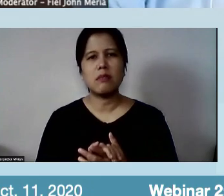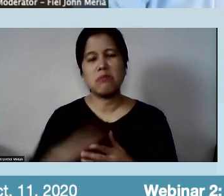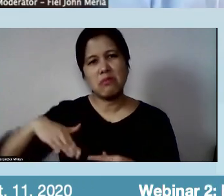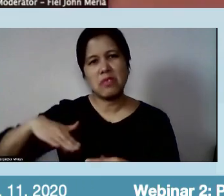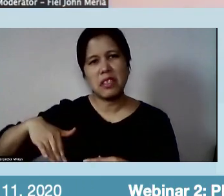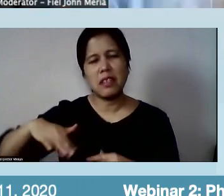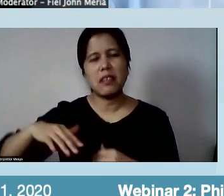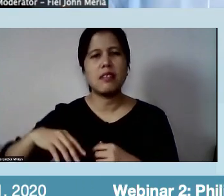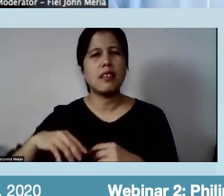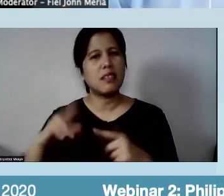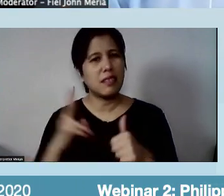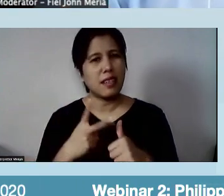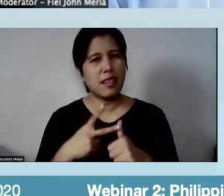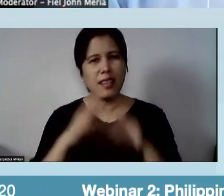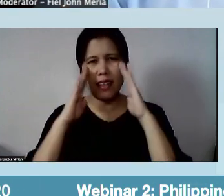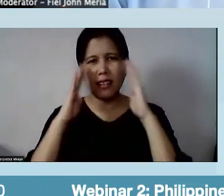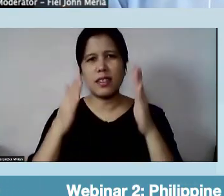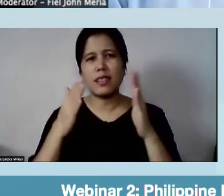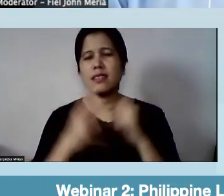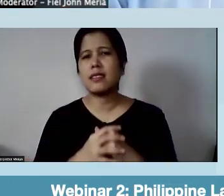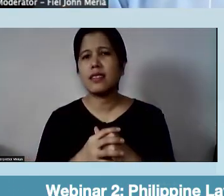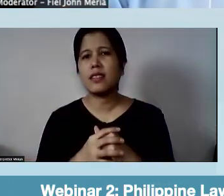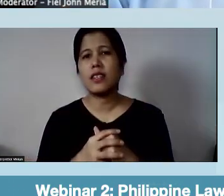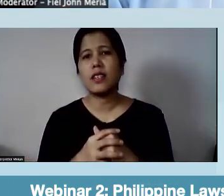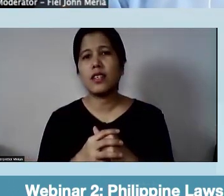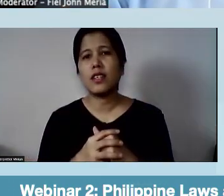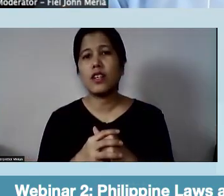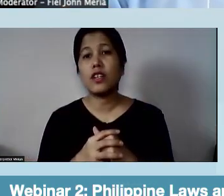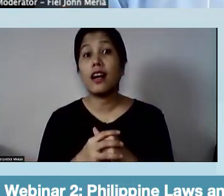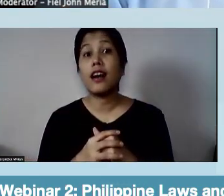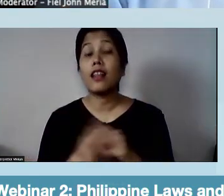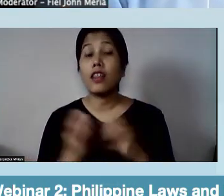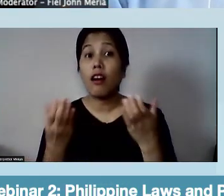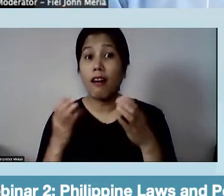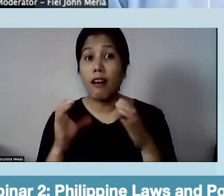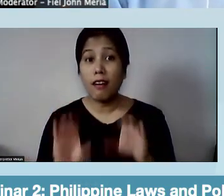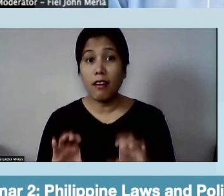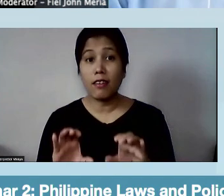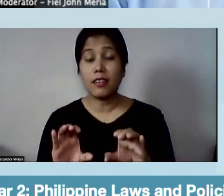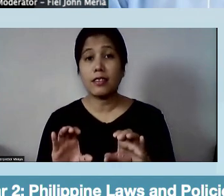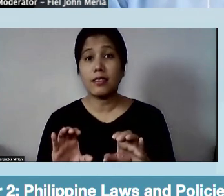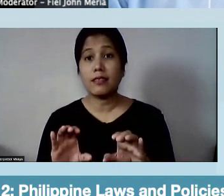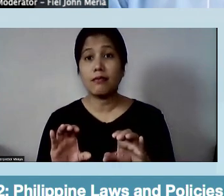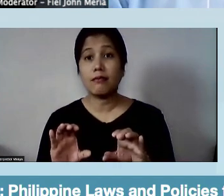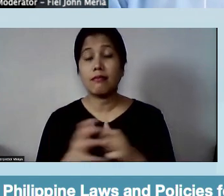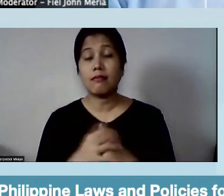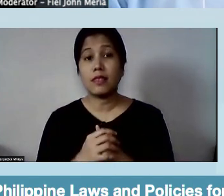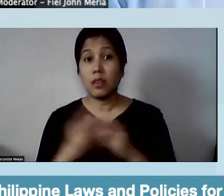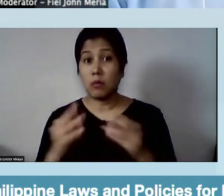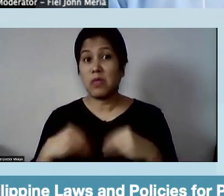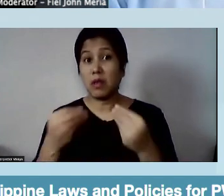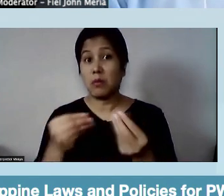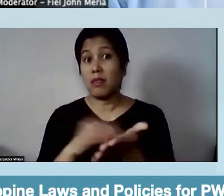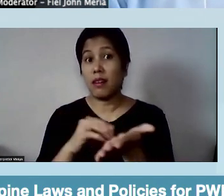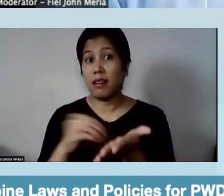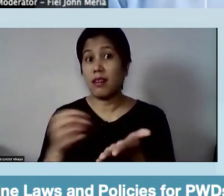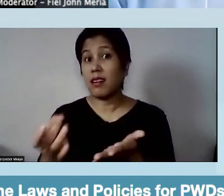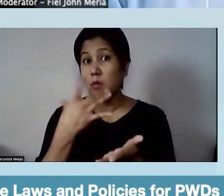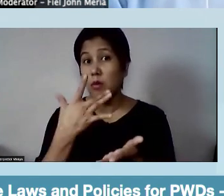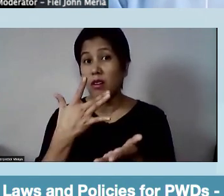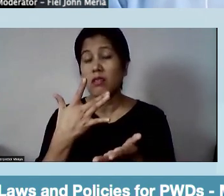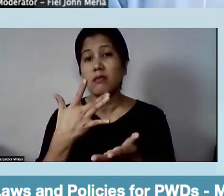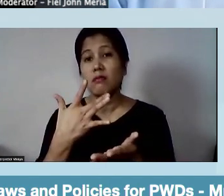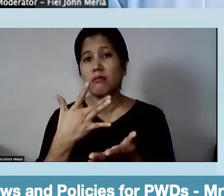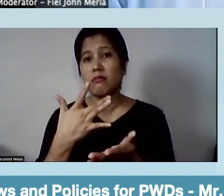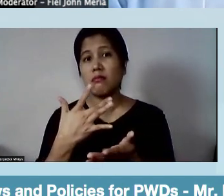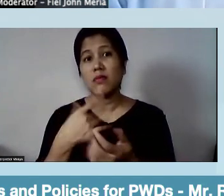Second, let's address the cause. Diba, hindi tayo band-aid eh. Bibigyan mo lang ng gamot for like this. And as I